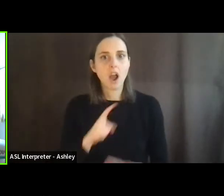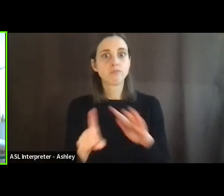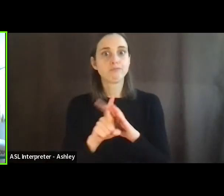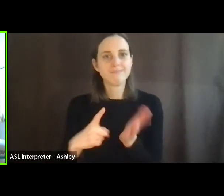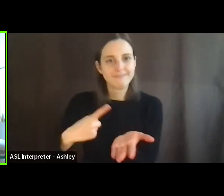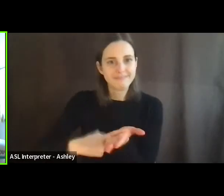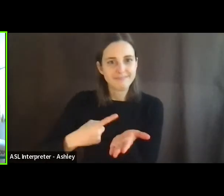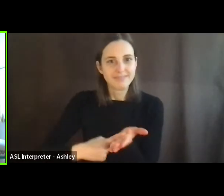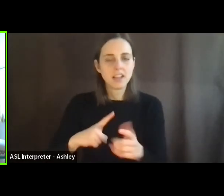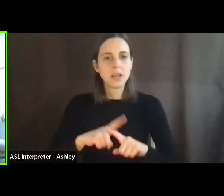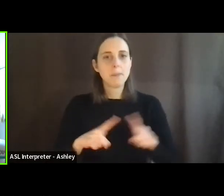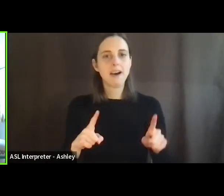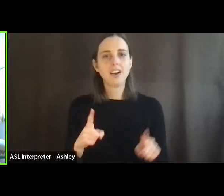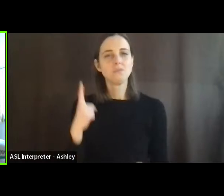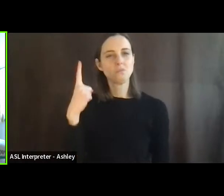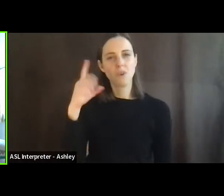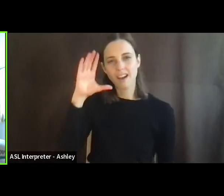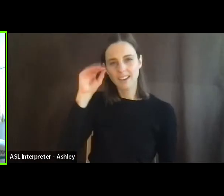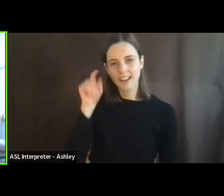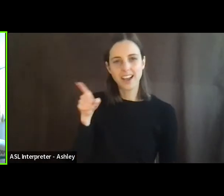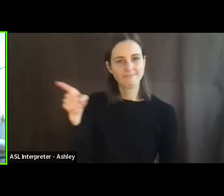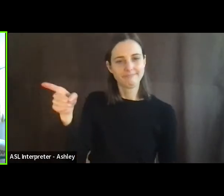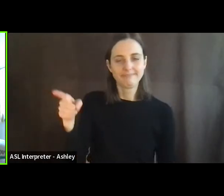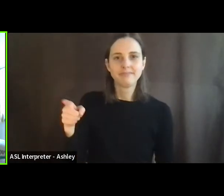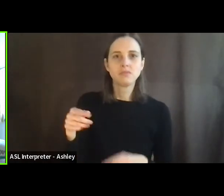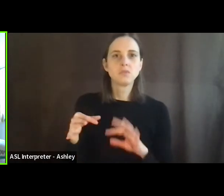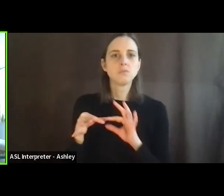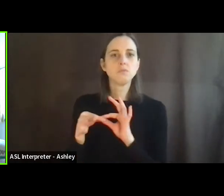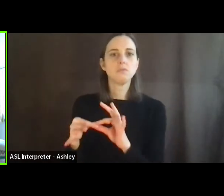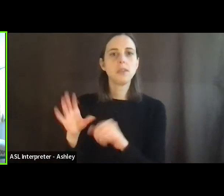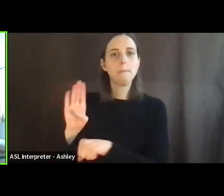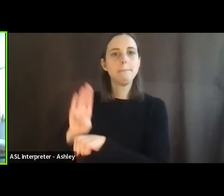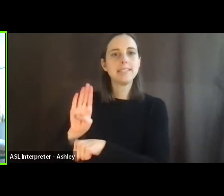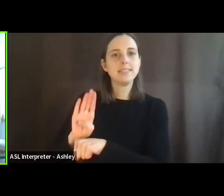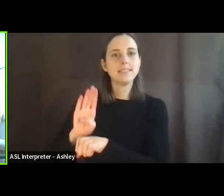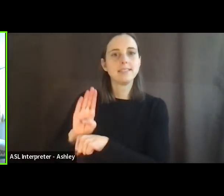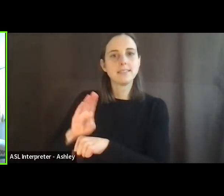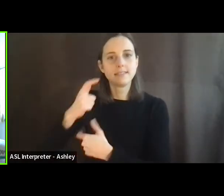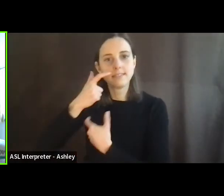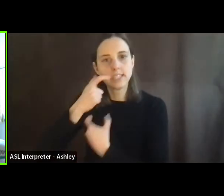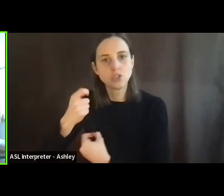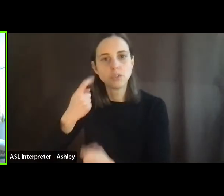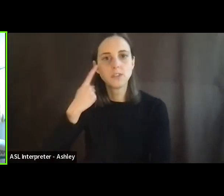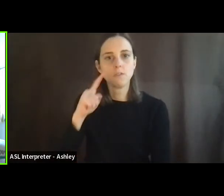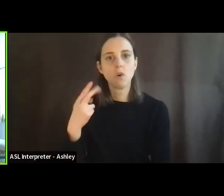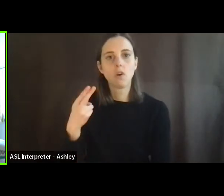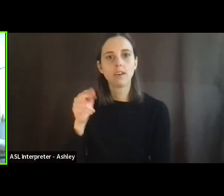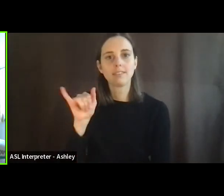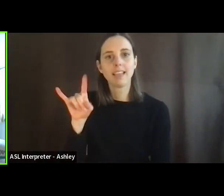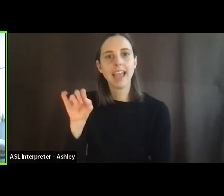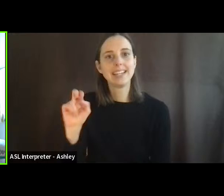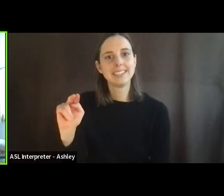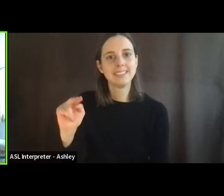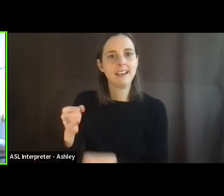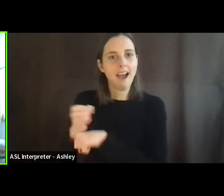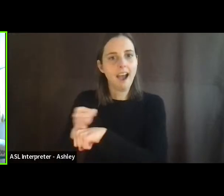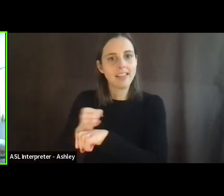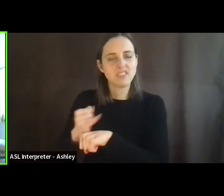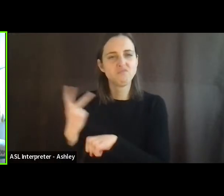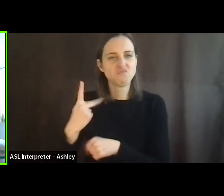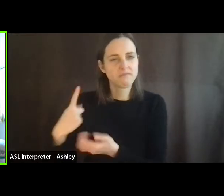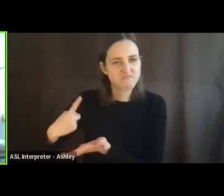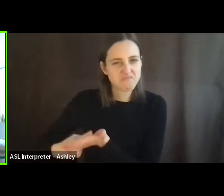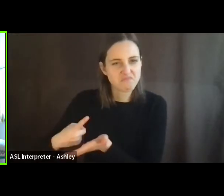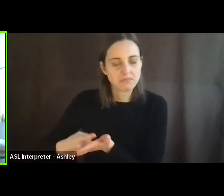who represents a bunch of the business interests on Hayden Island, and he wanted me to make sure that I kind of had